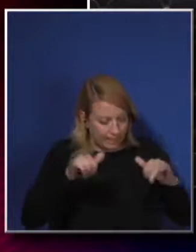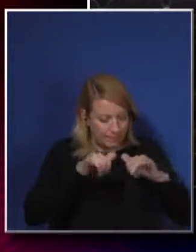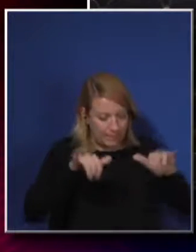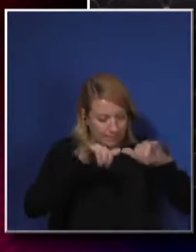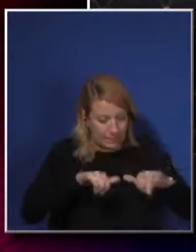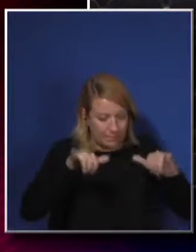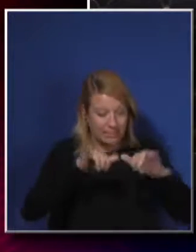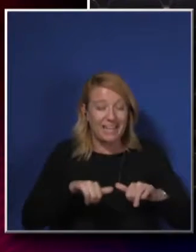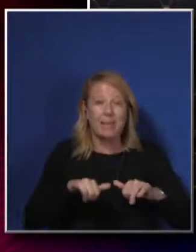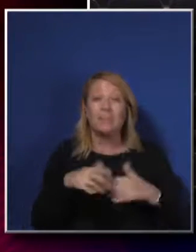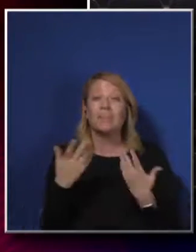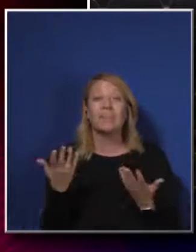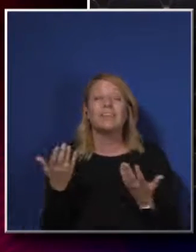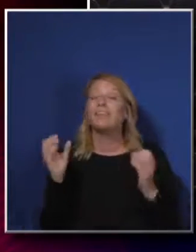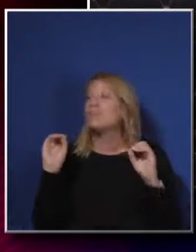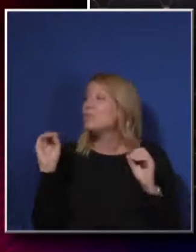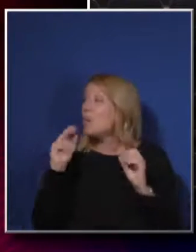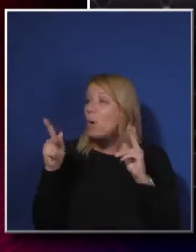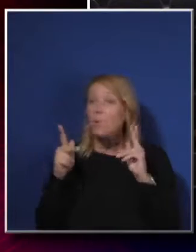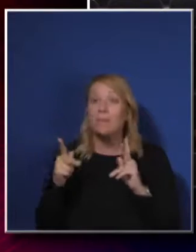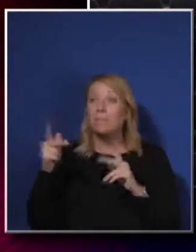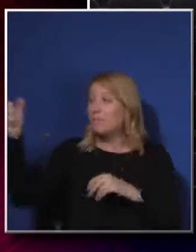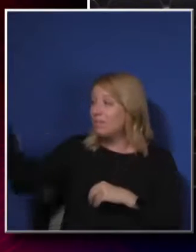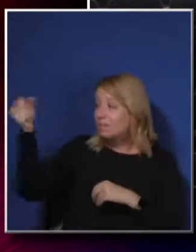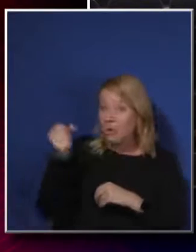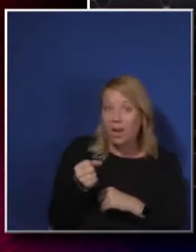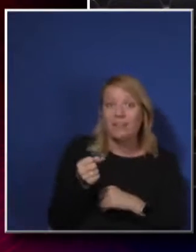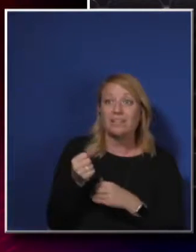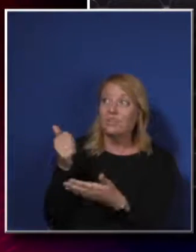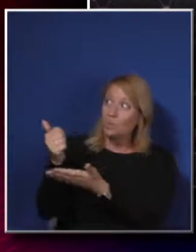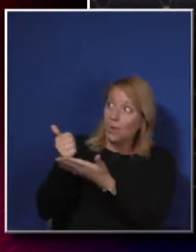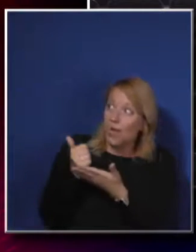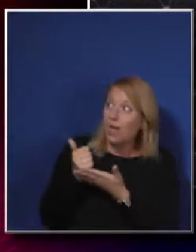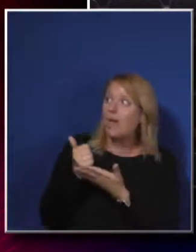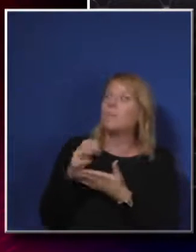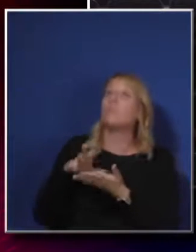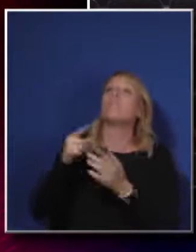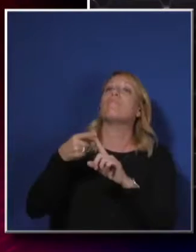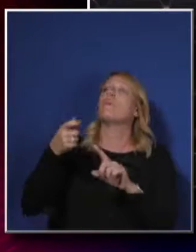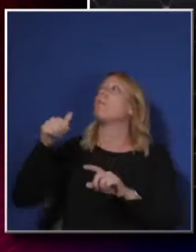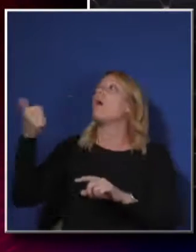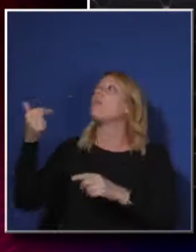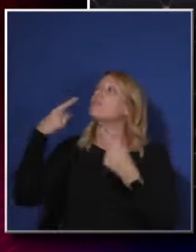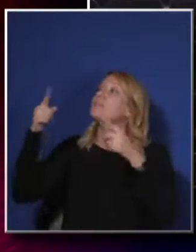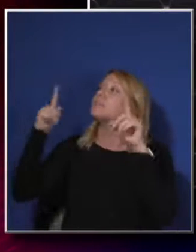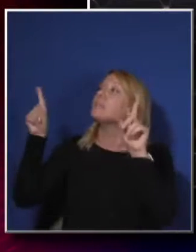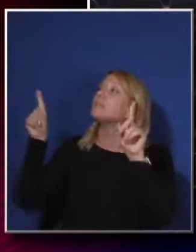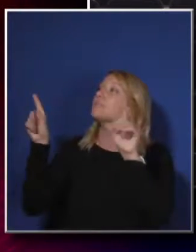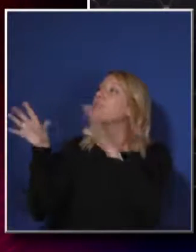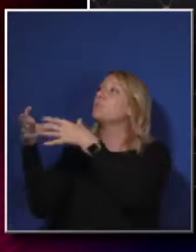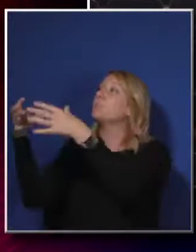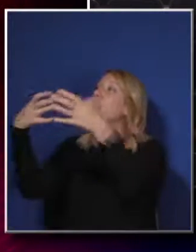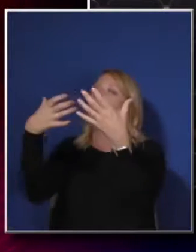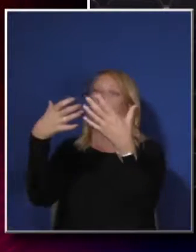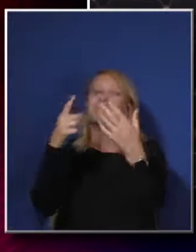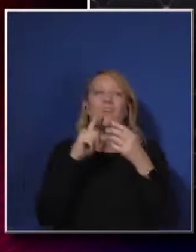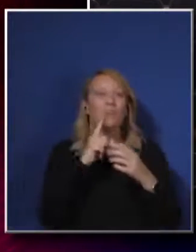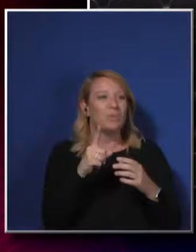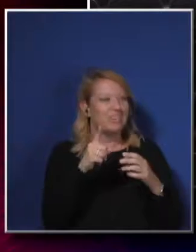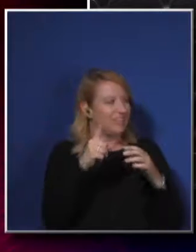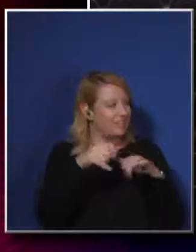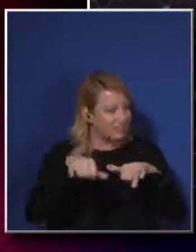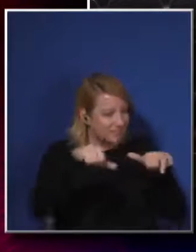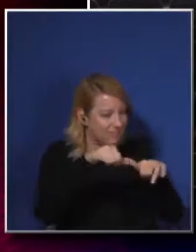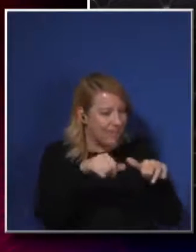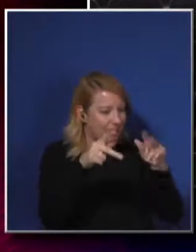facilitation's been brought in, no consultation to learn from other organizations. Nothing more than diving into the same pool, looking for answers for the same people